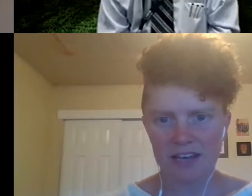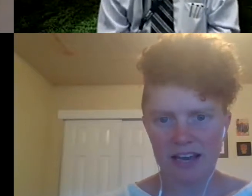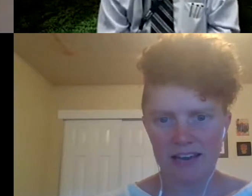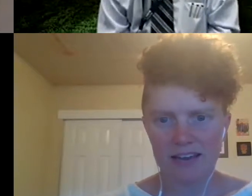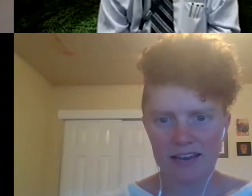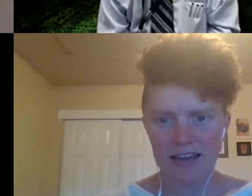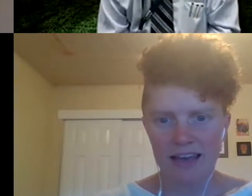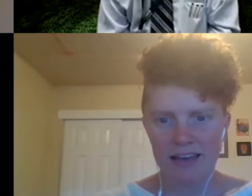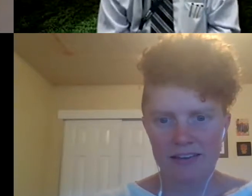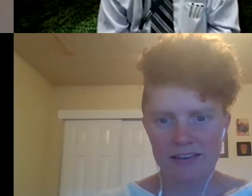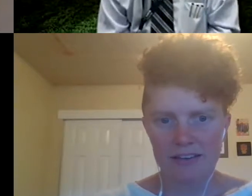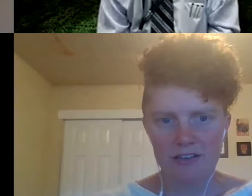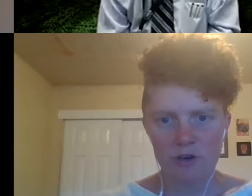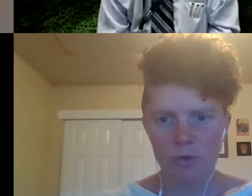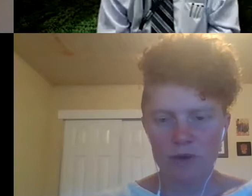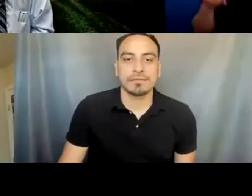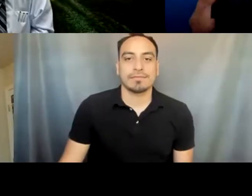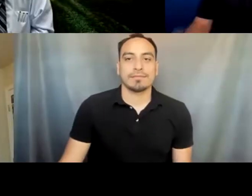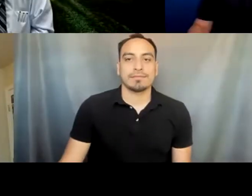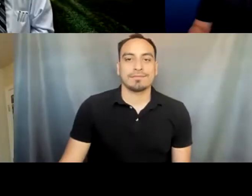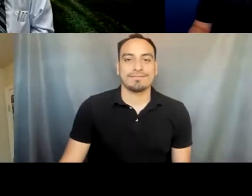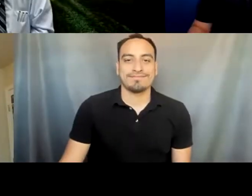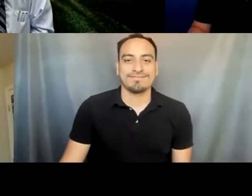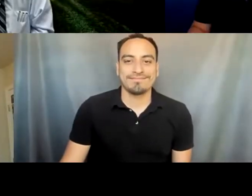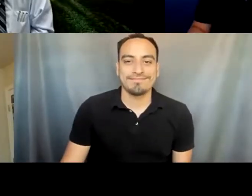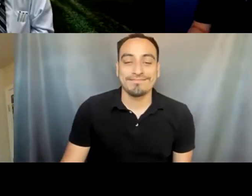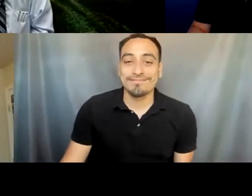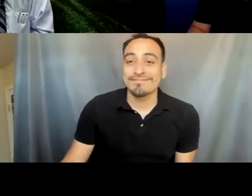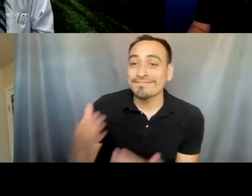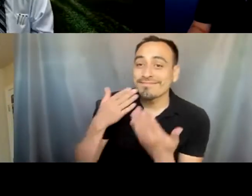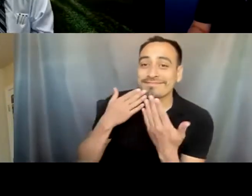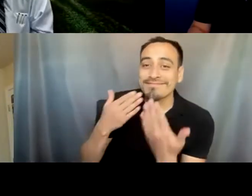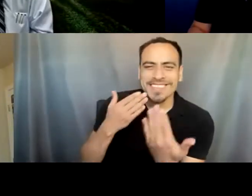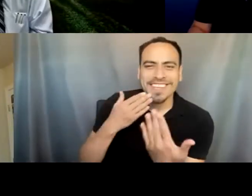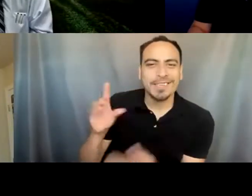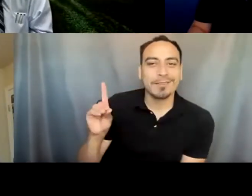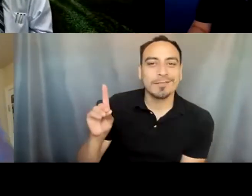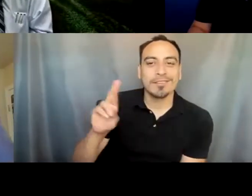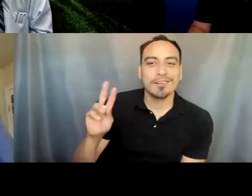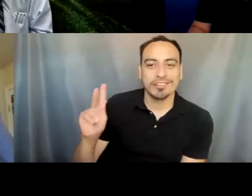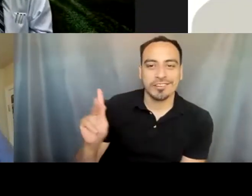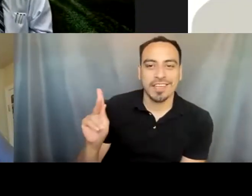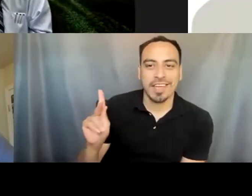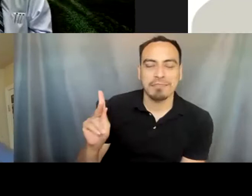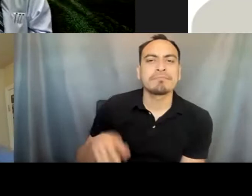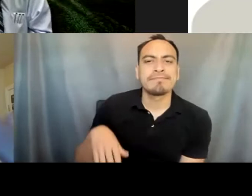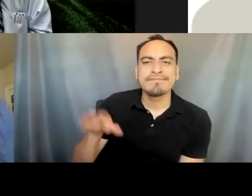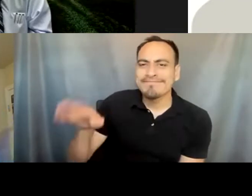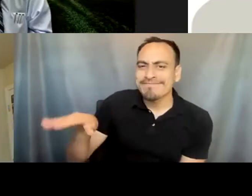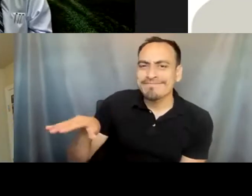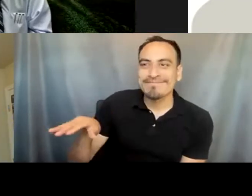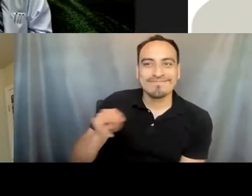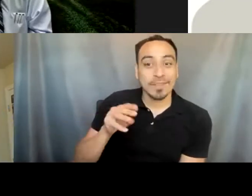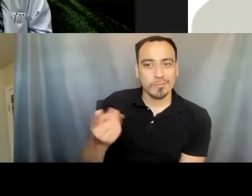Thank you, Dr. K. And so we have a community member that's wondering, you know, what